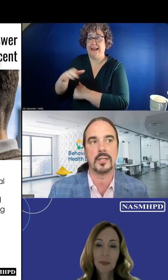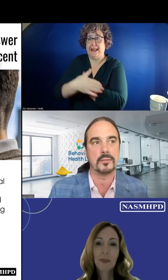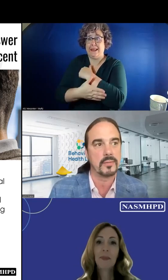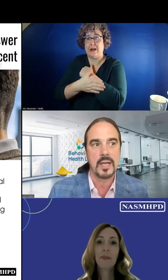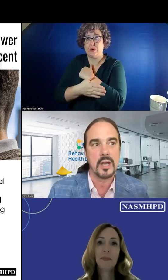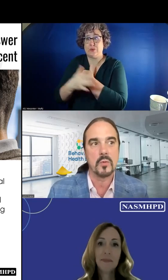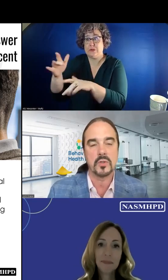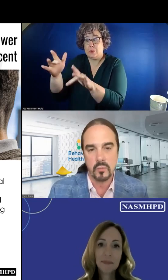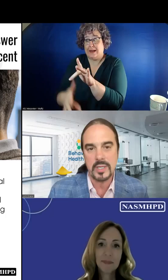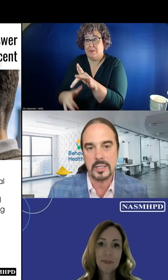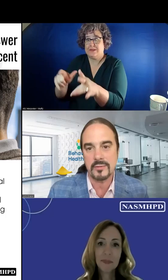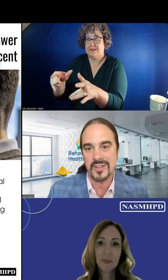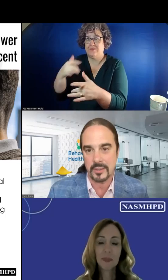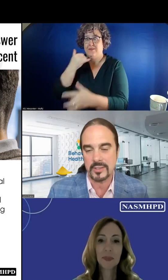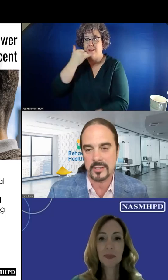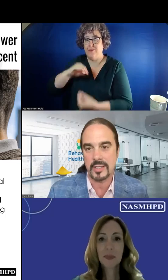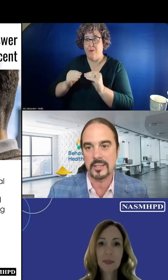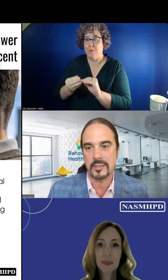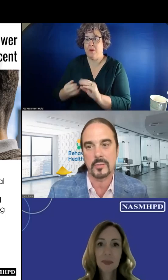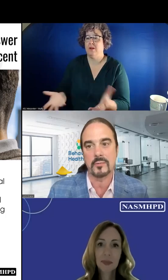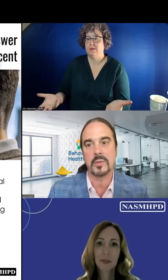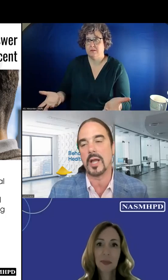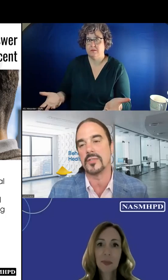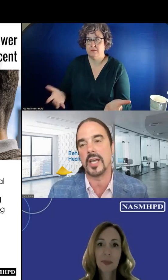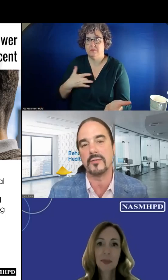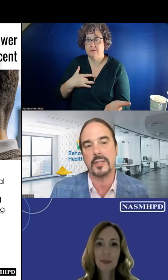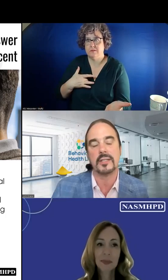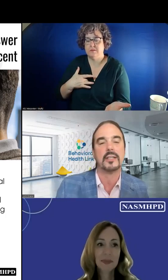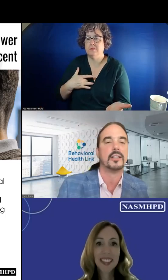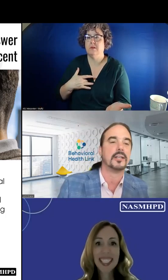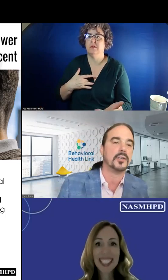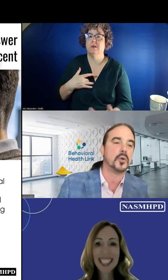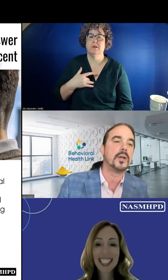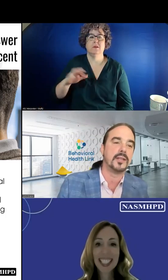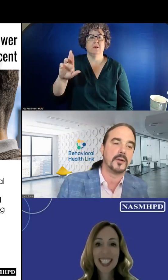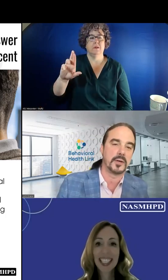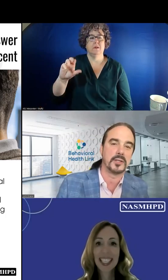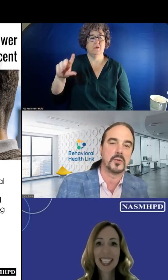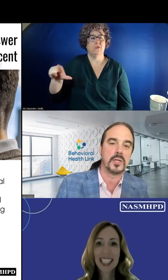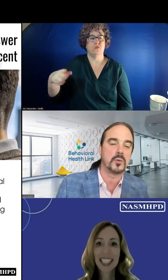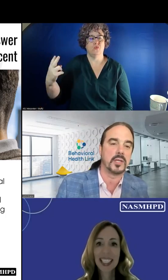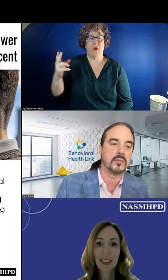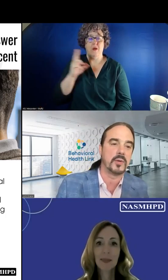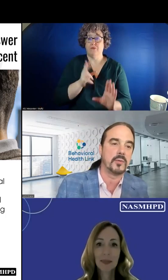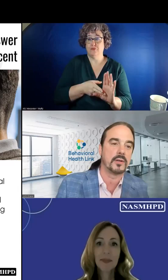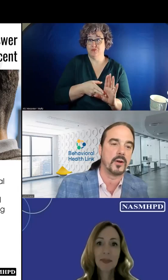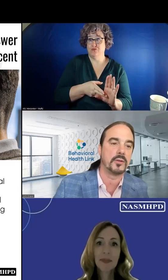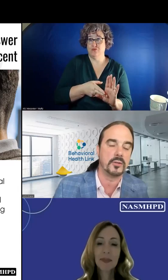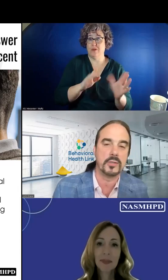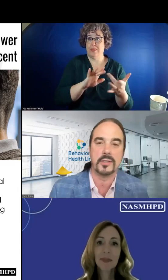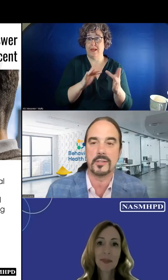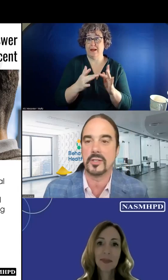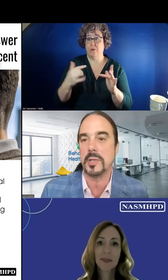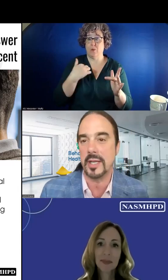was really felt. And so when Ralph's outfit joined the network in 2020, we were